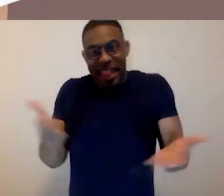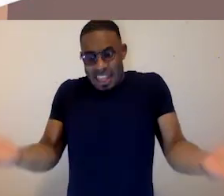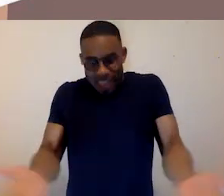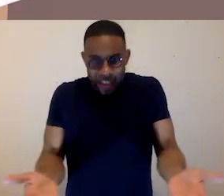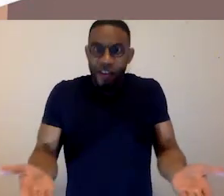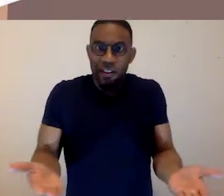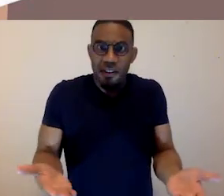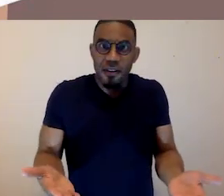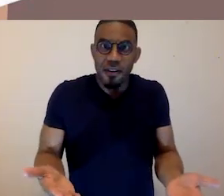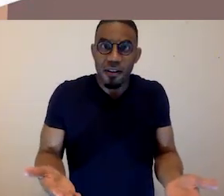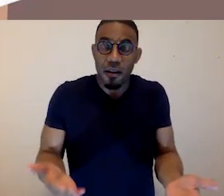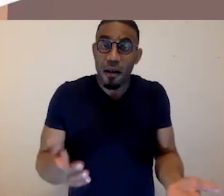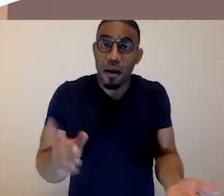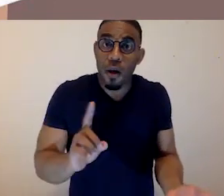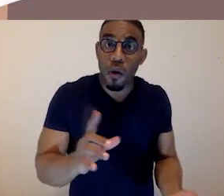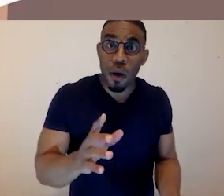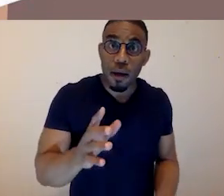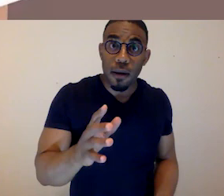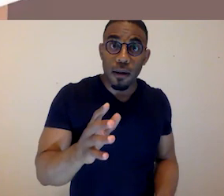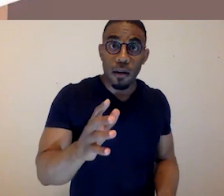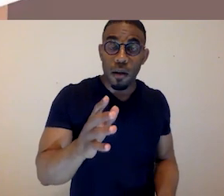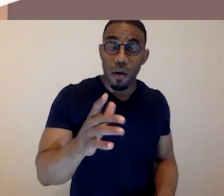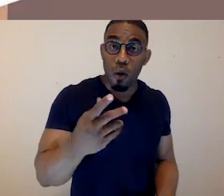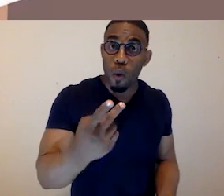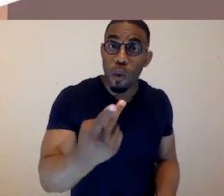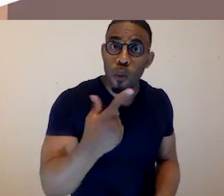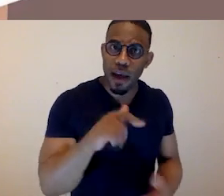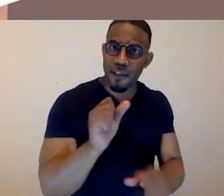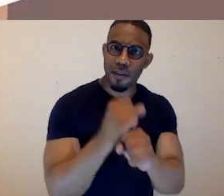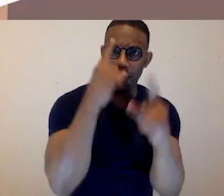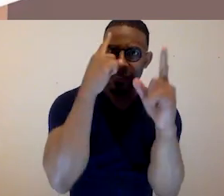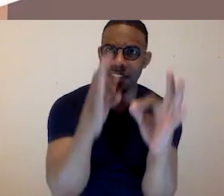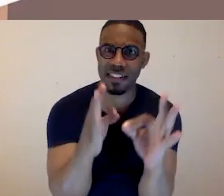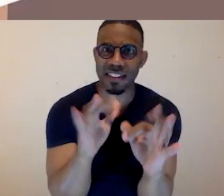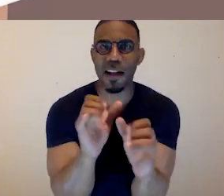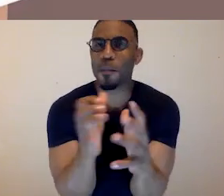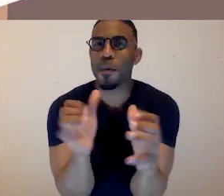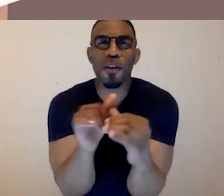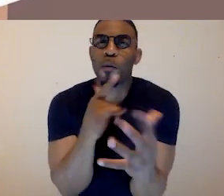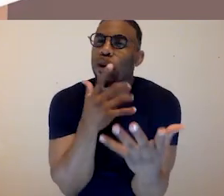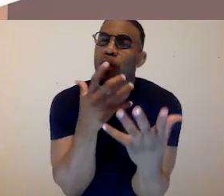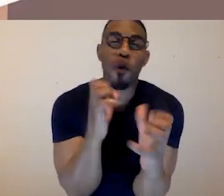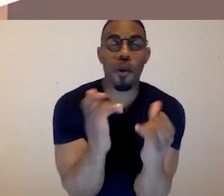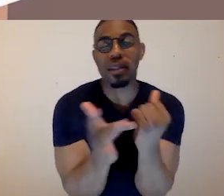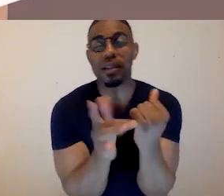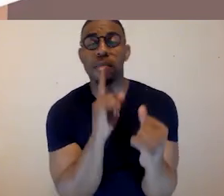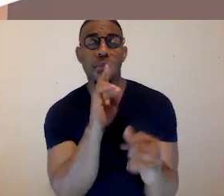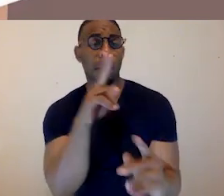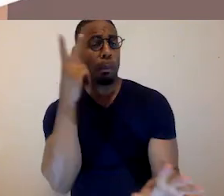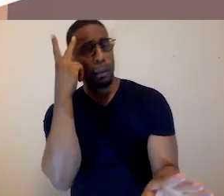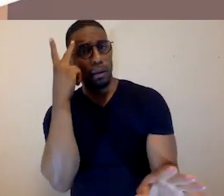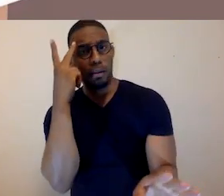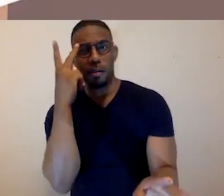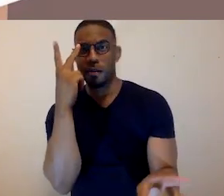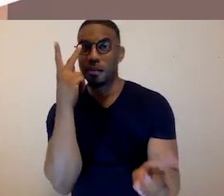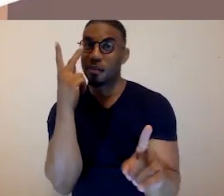here where we have to make these decisions. As much as we don't want tech to be